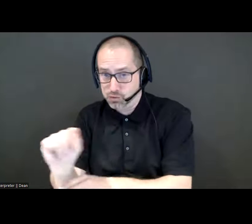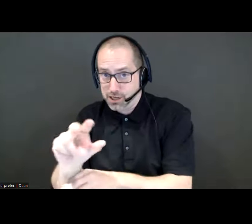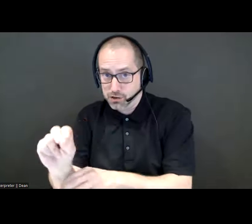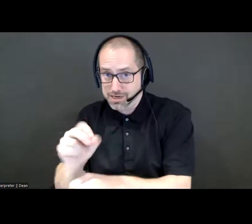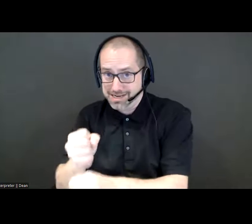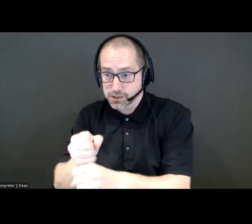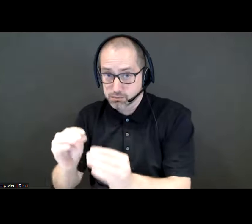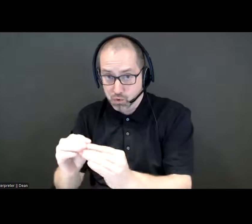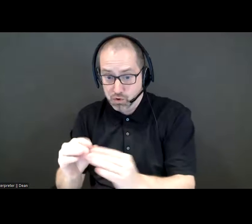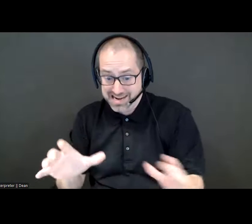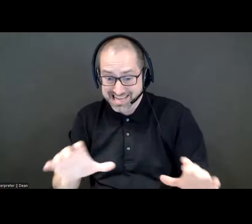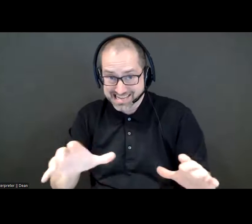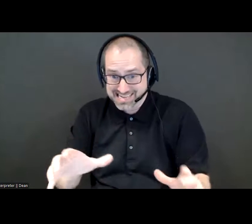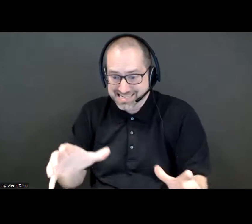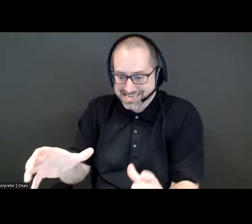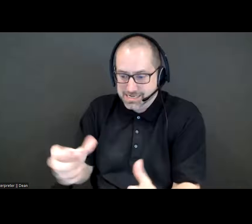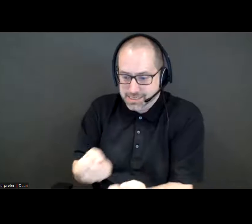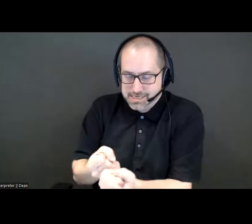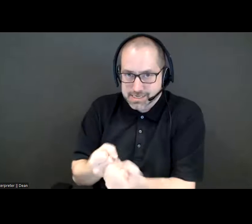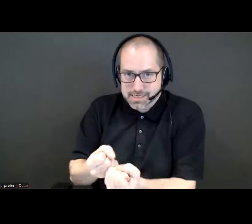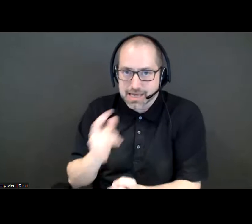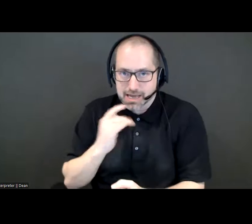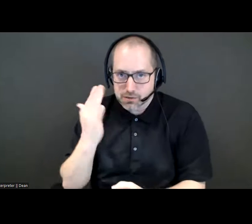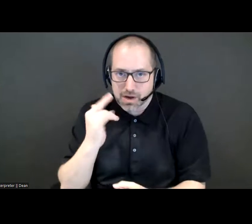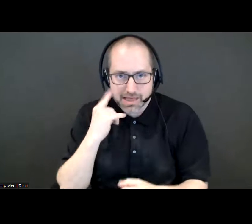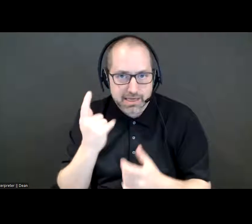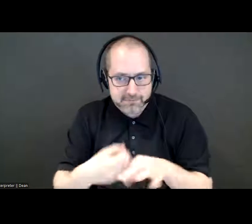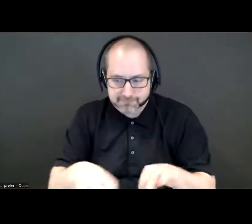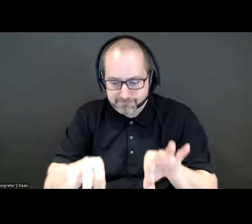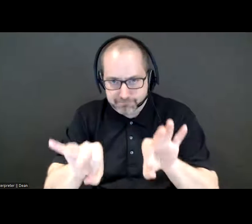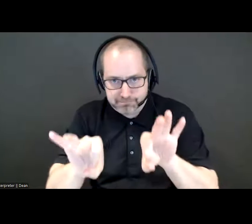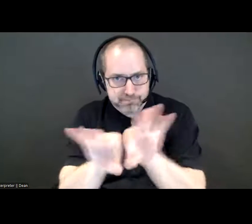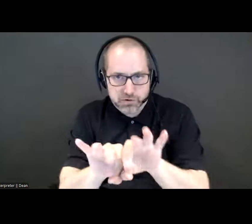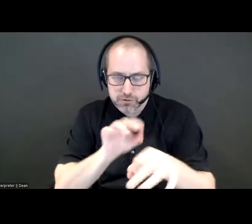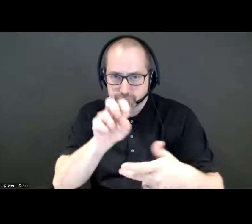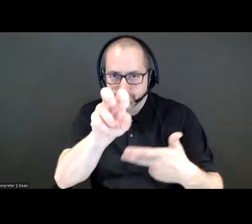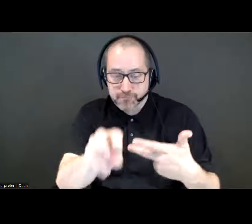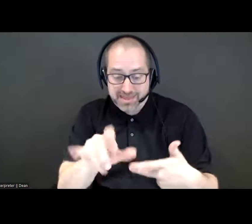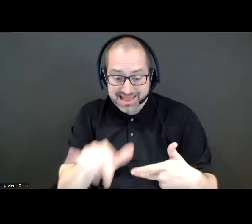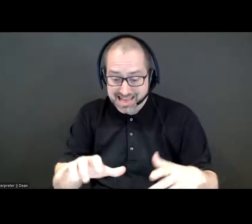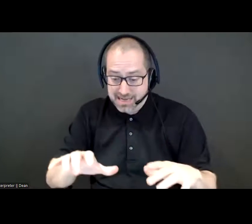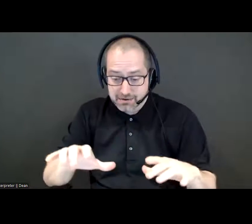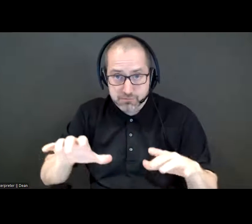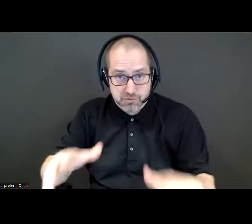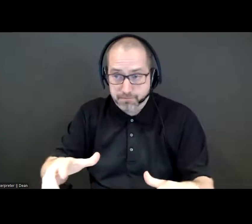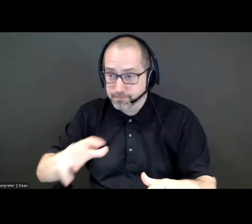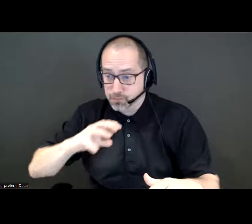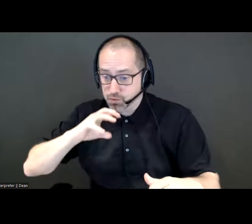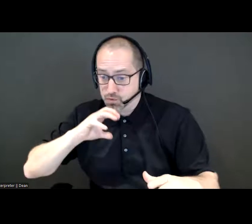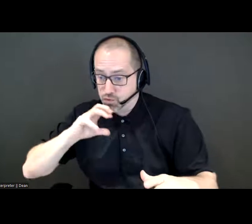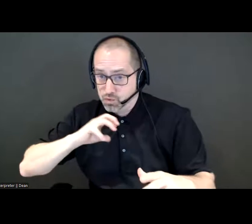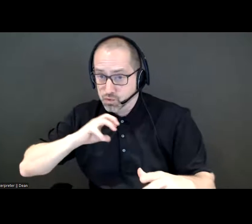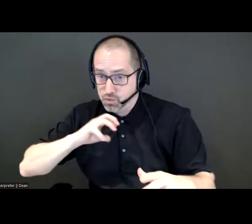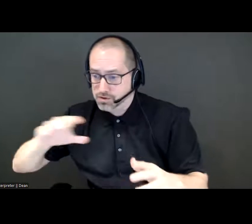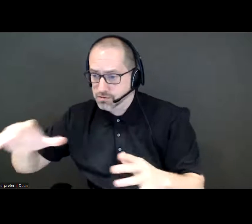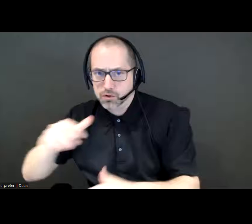reason why I think this is so valuable. And they're the most underutilized resource. And we would be a